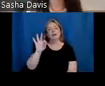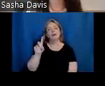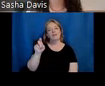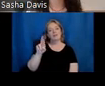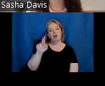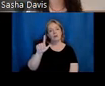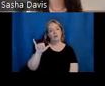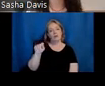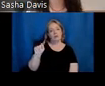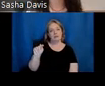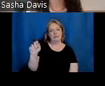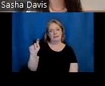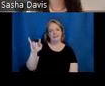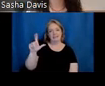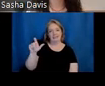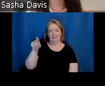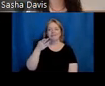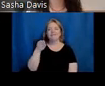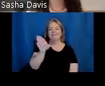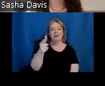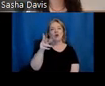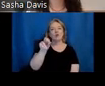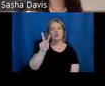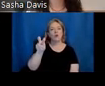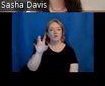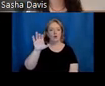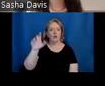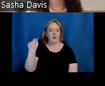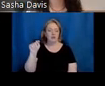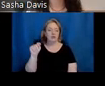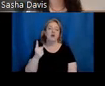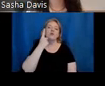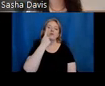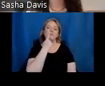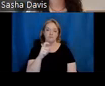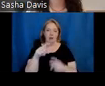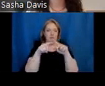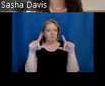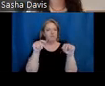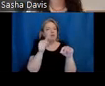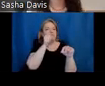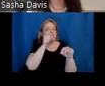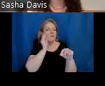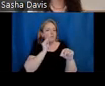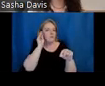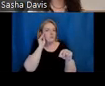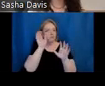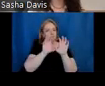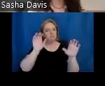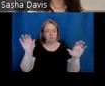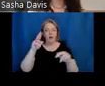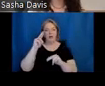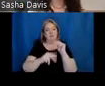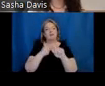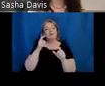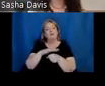be seen in Grove Court, a row of red brick private residences originally built by a local